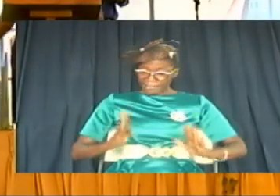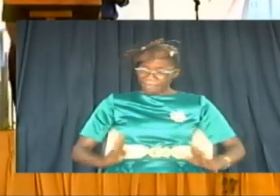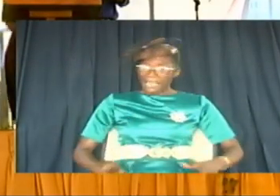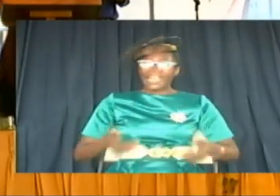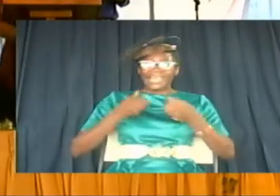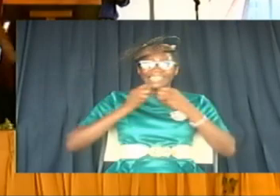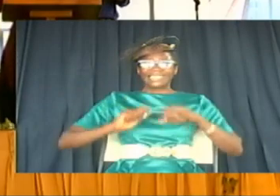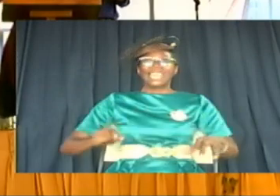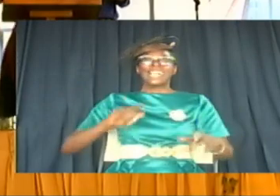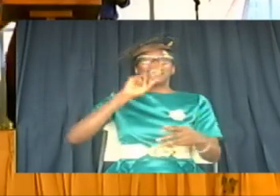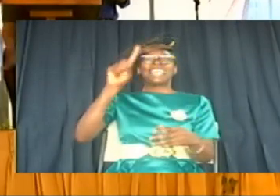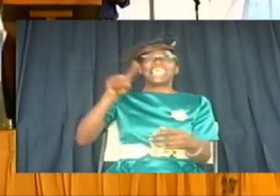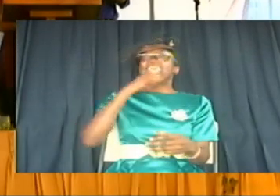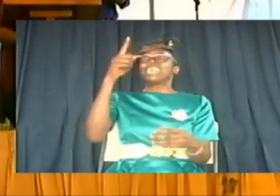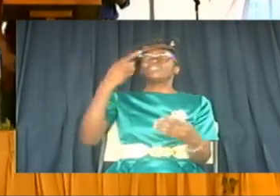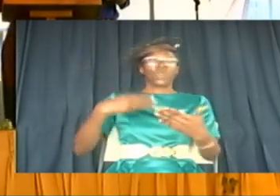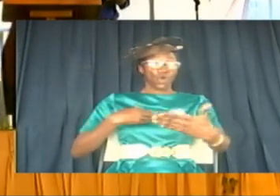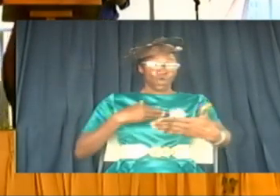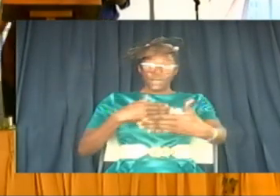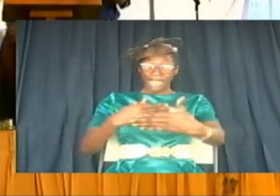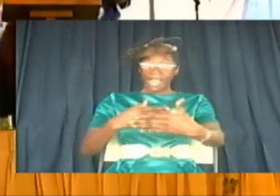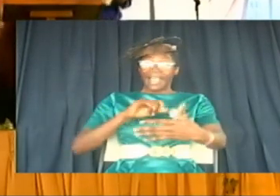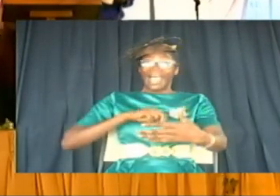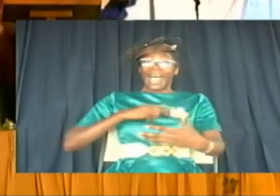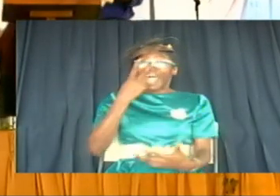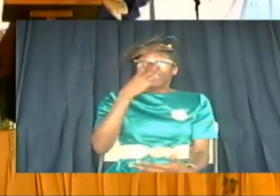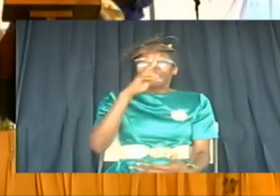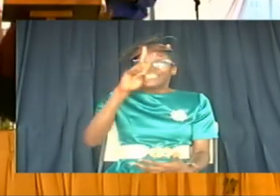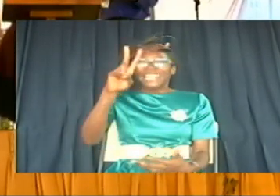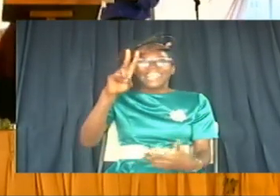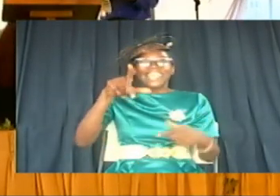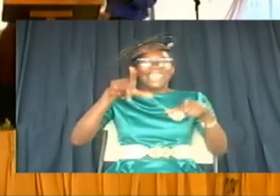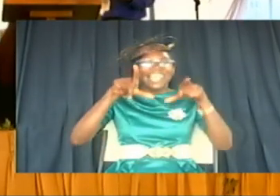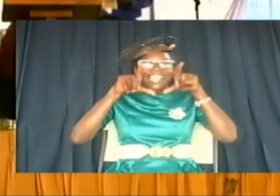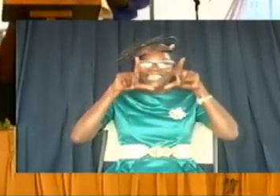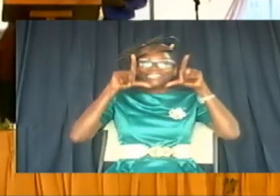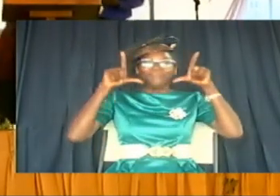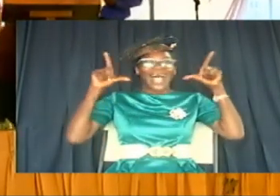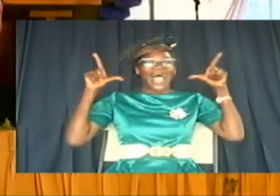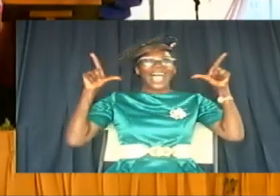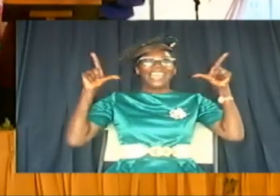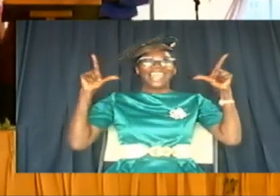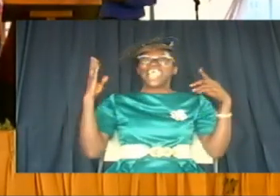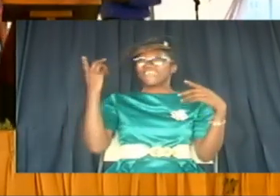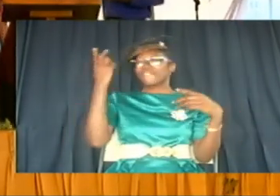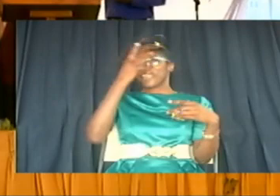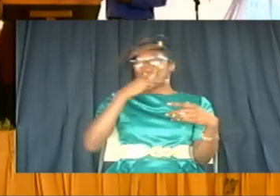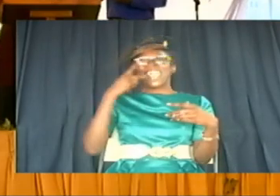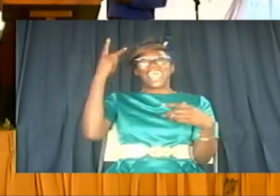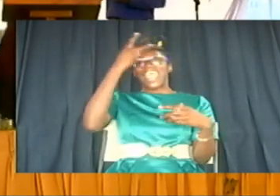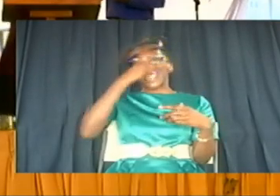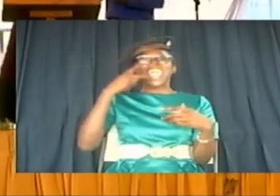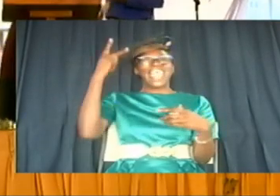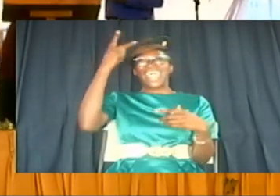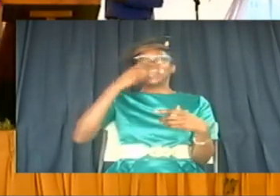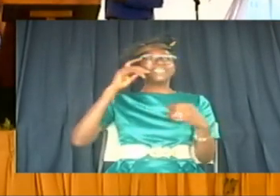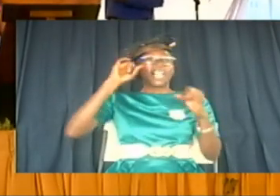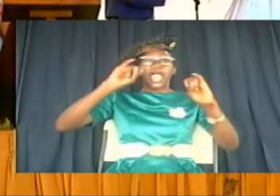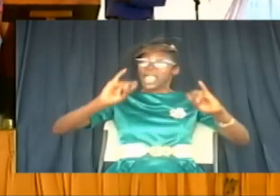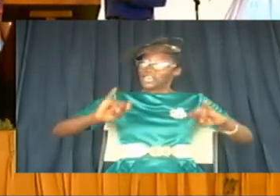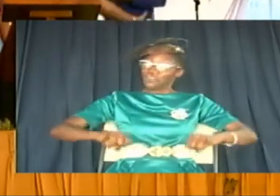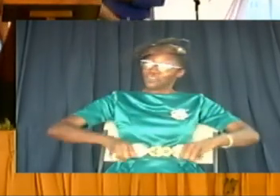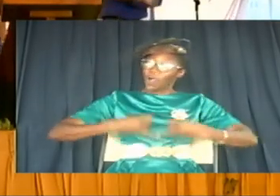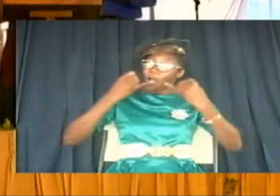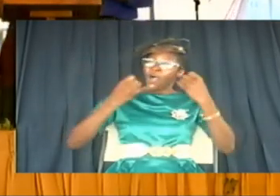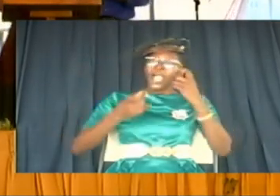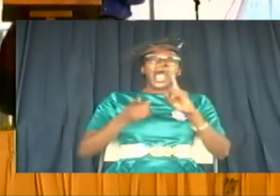Savior's presence is so near, I can see his smiling face. Oh, it